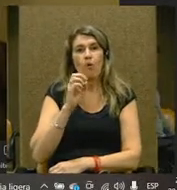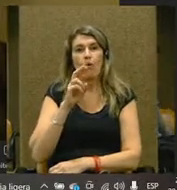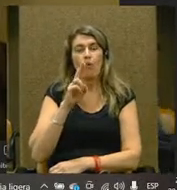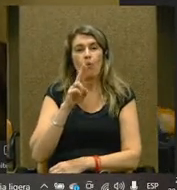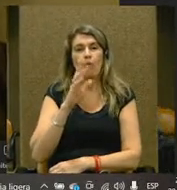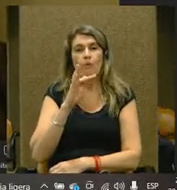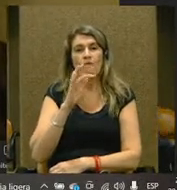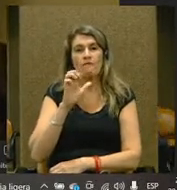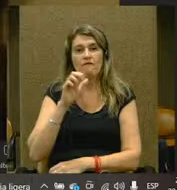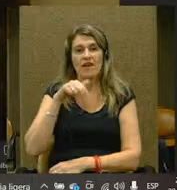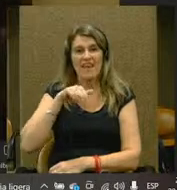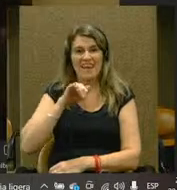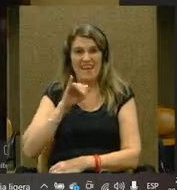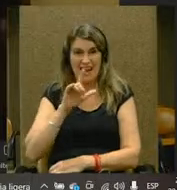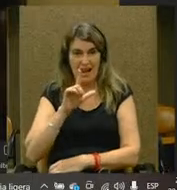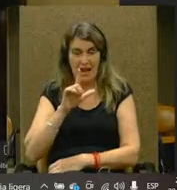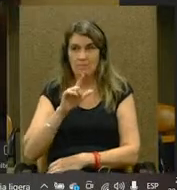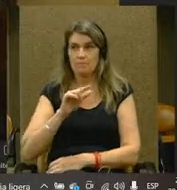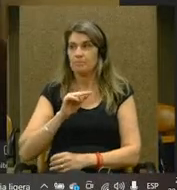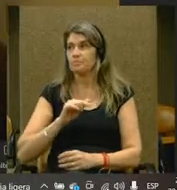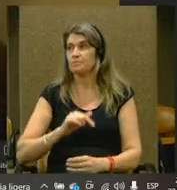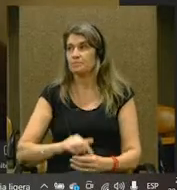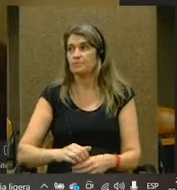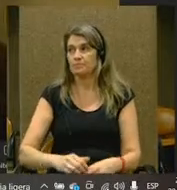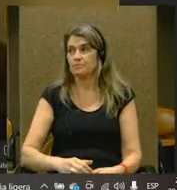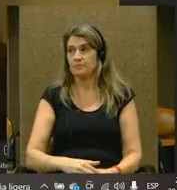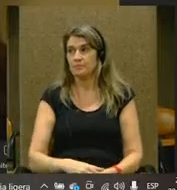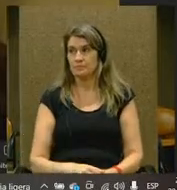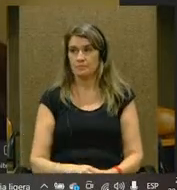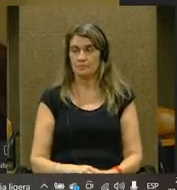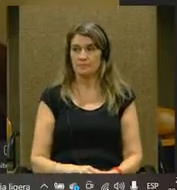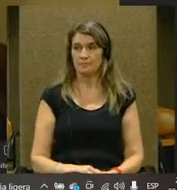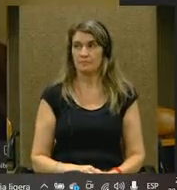and this is a long-acting